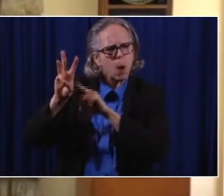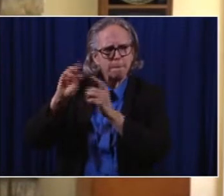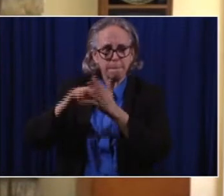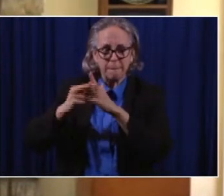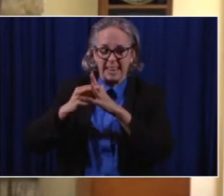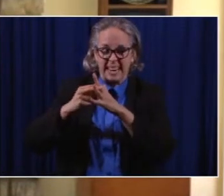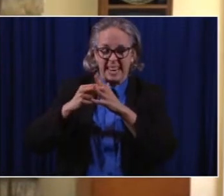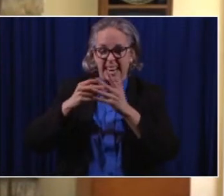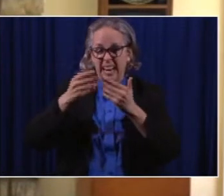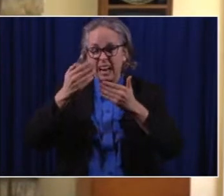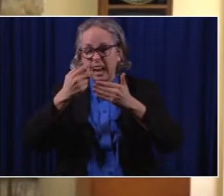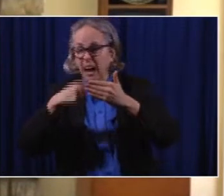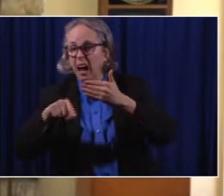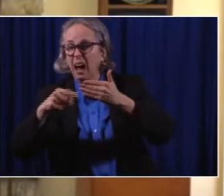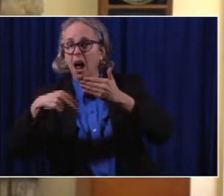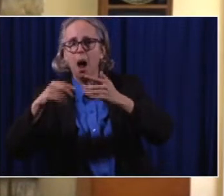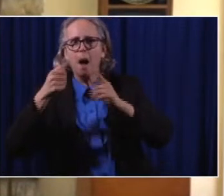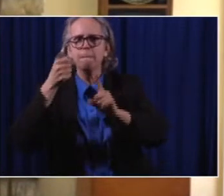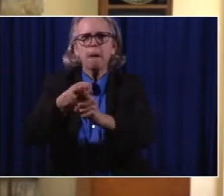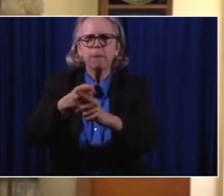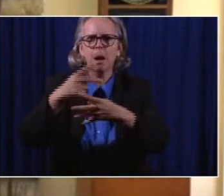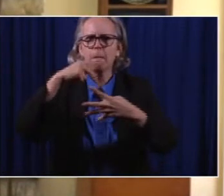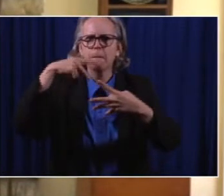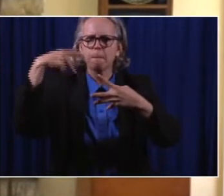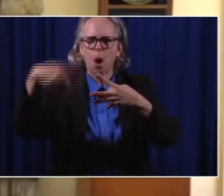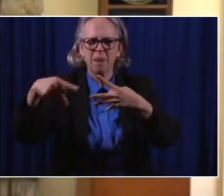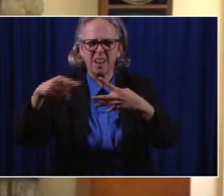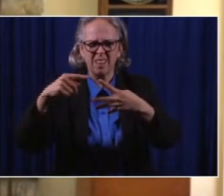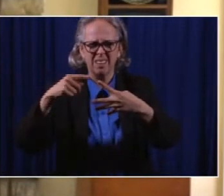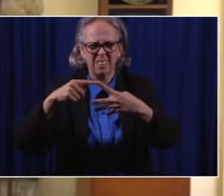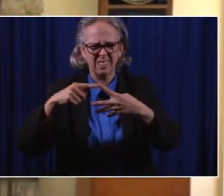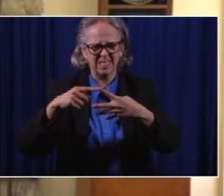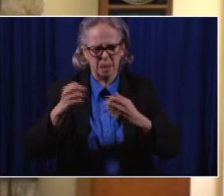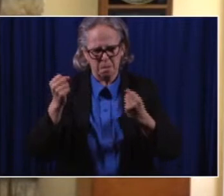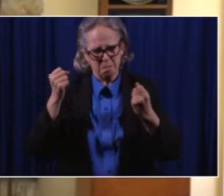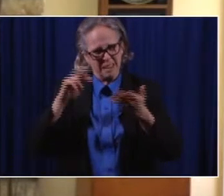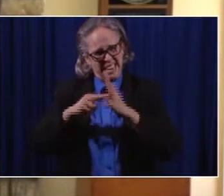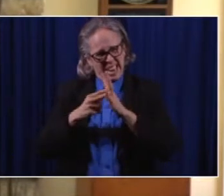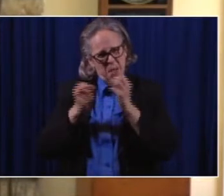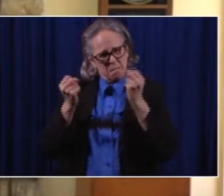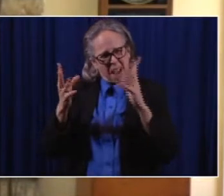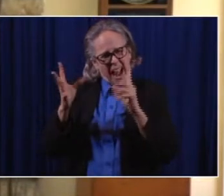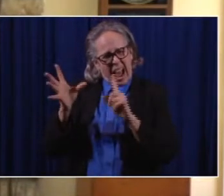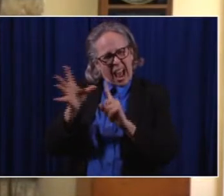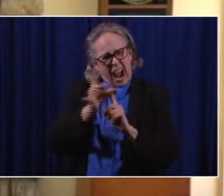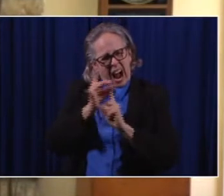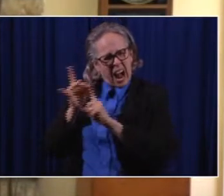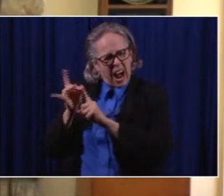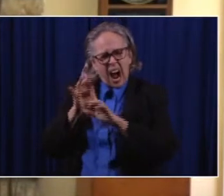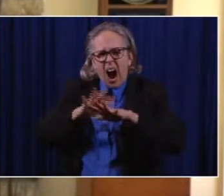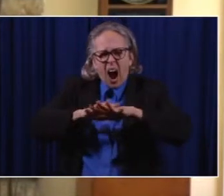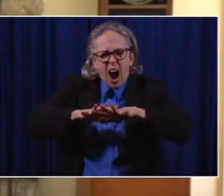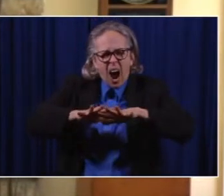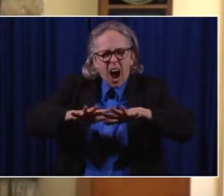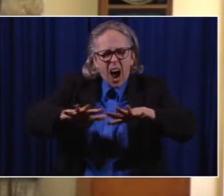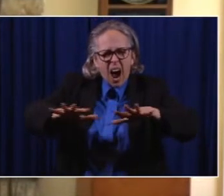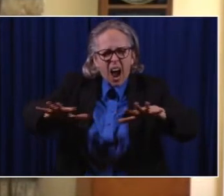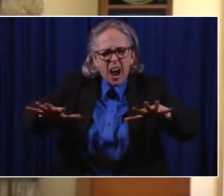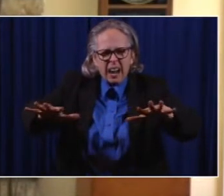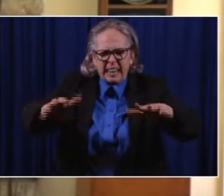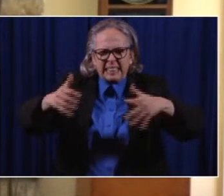Both counties are seeing a high number of cases, a high percentage of cases spreading in the community, and sustained increases in